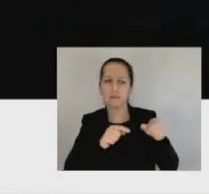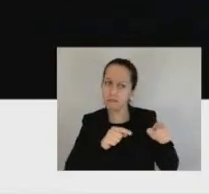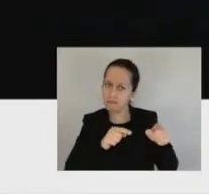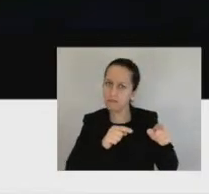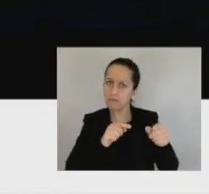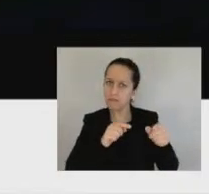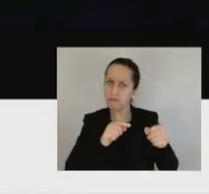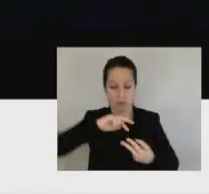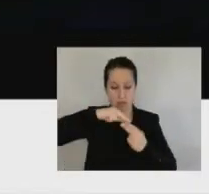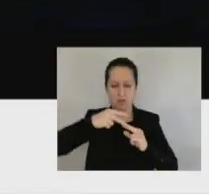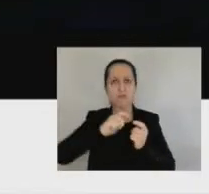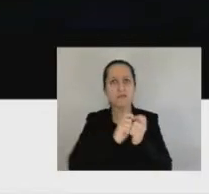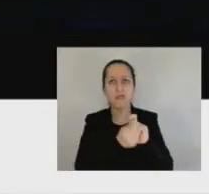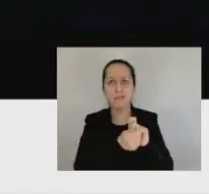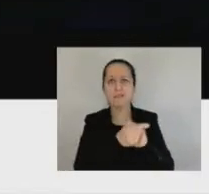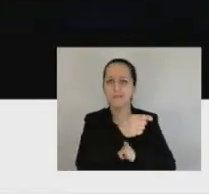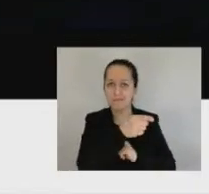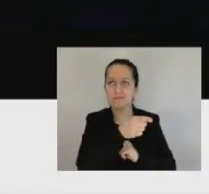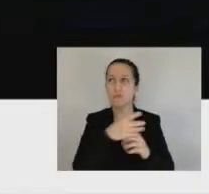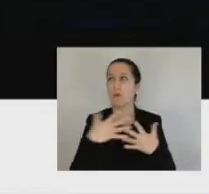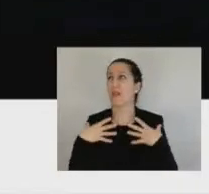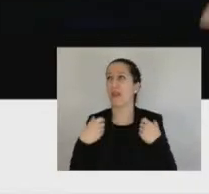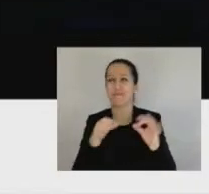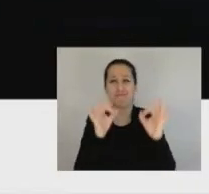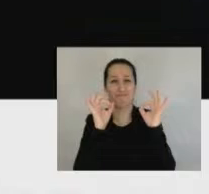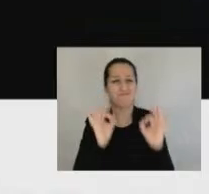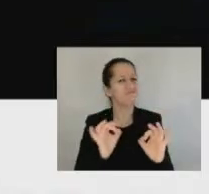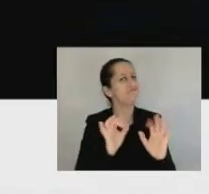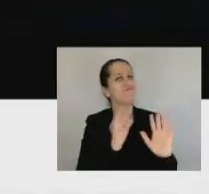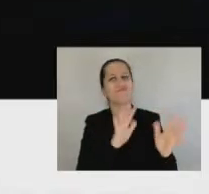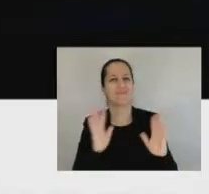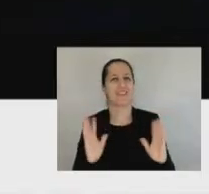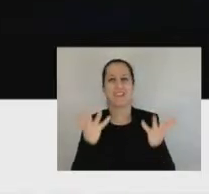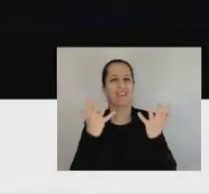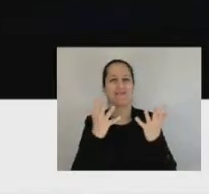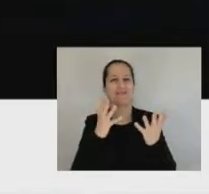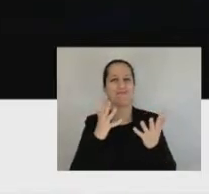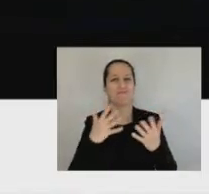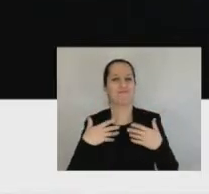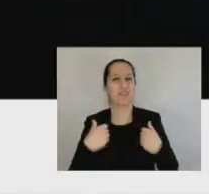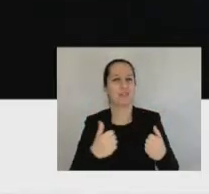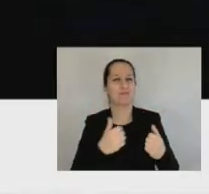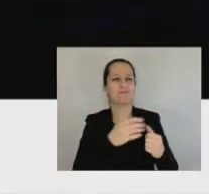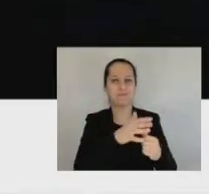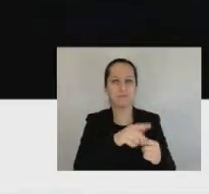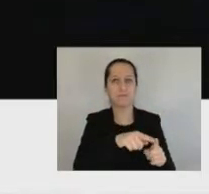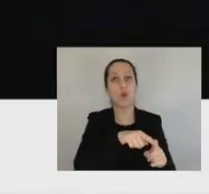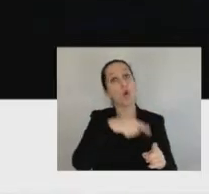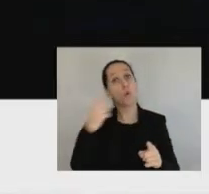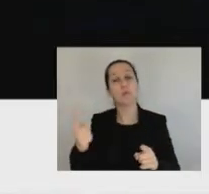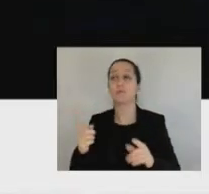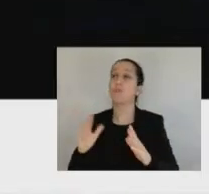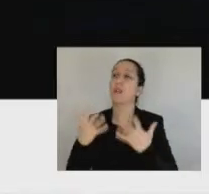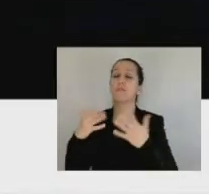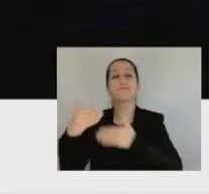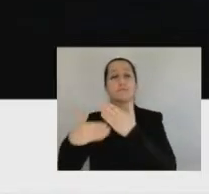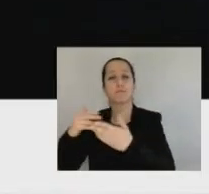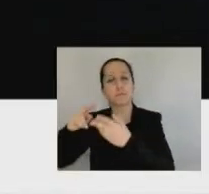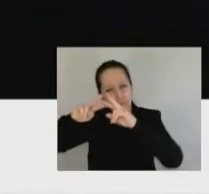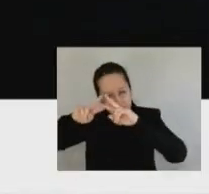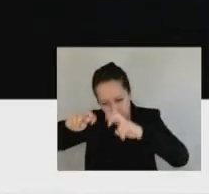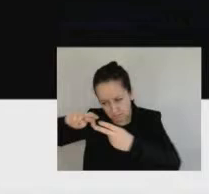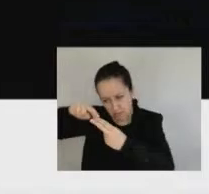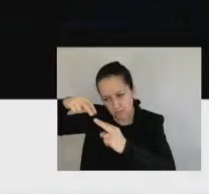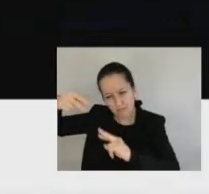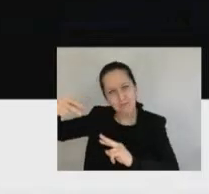with diversity. And they are partially related to unhealthy life. That expression of our